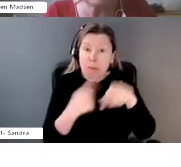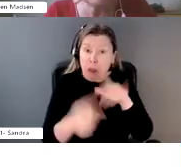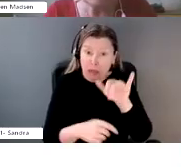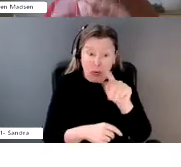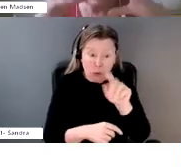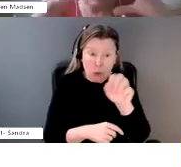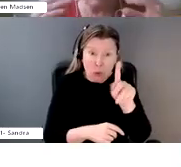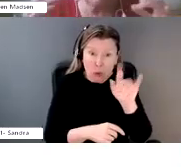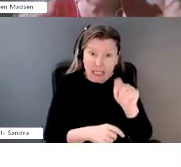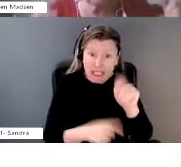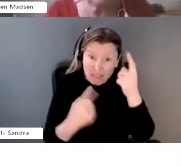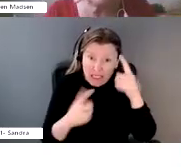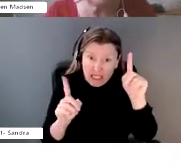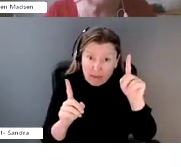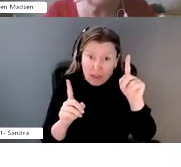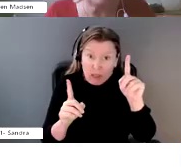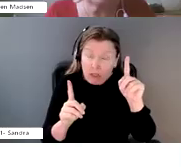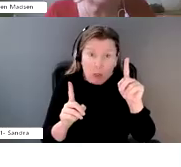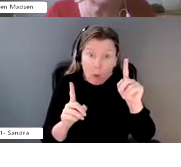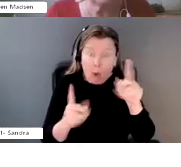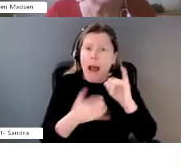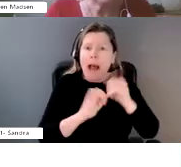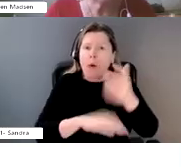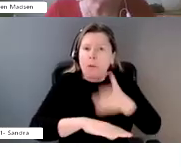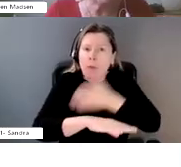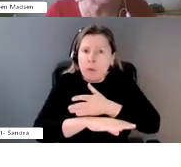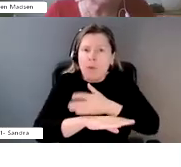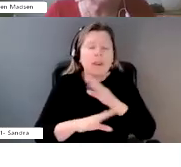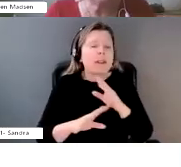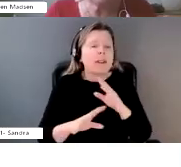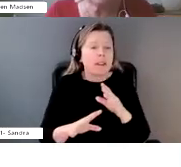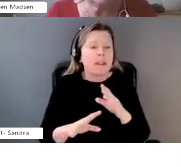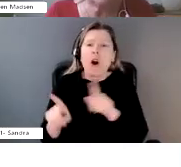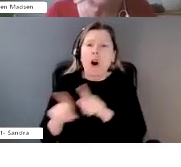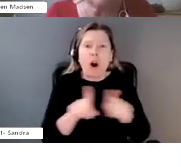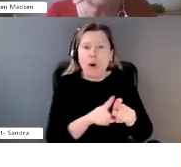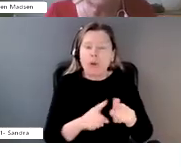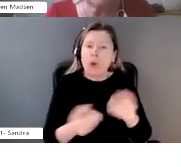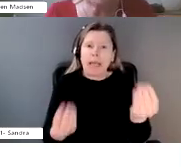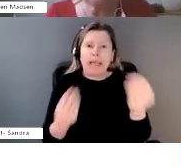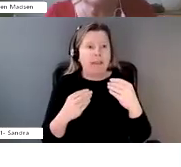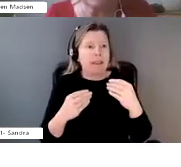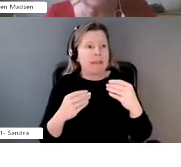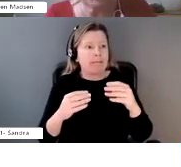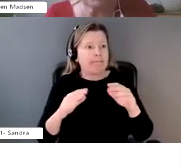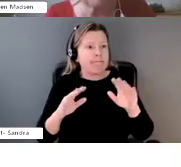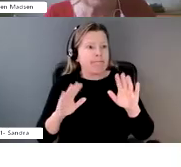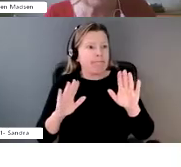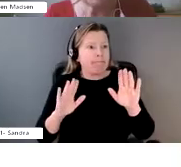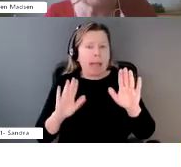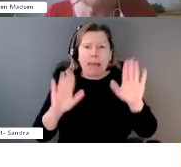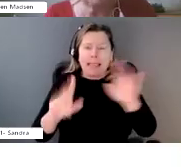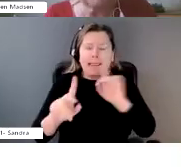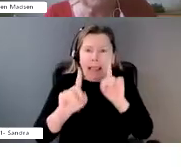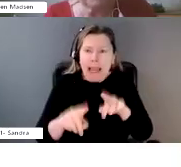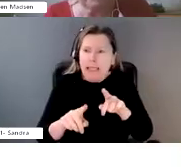it, but all this information also provided incredible information on the nature